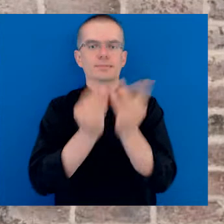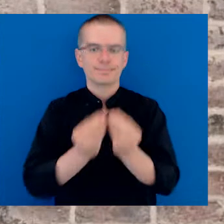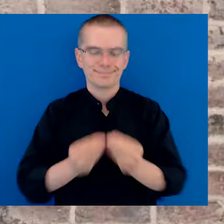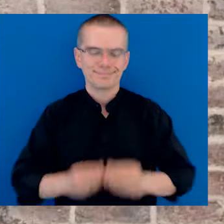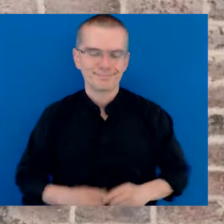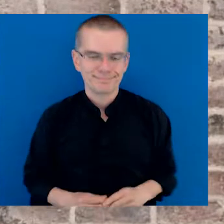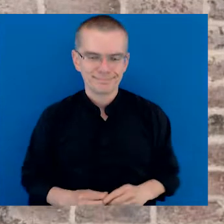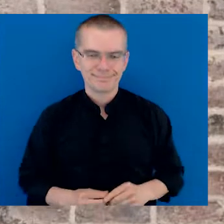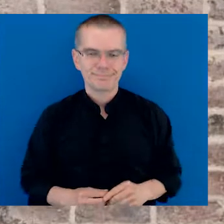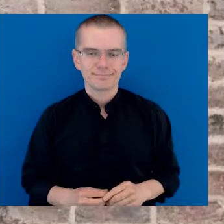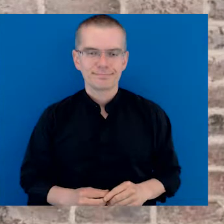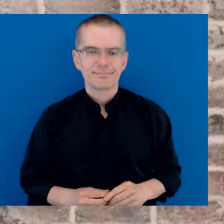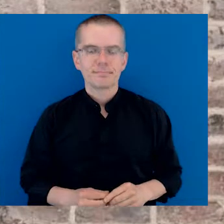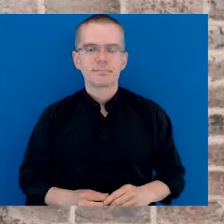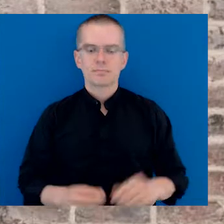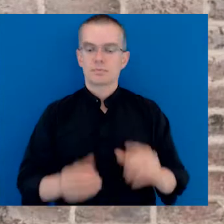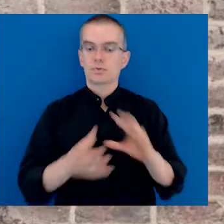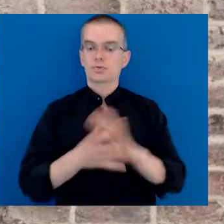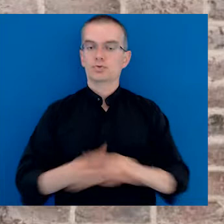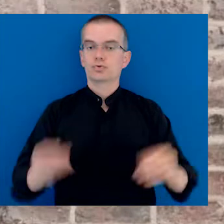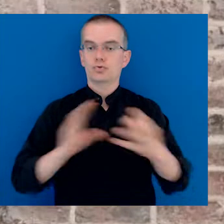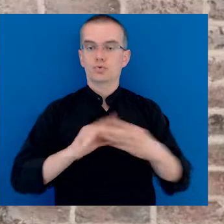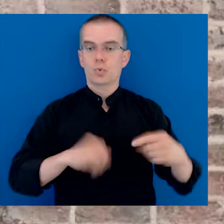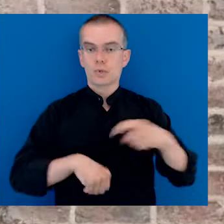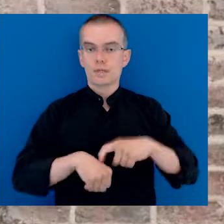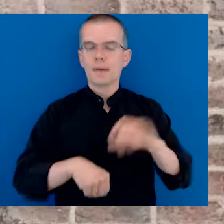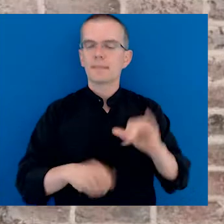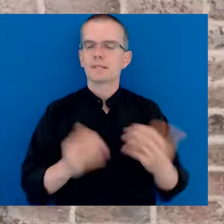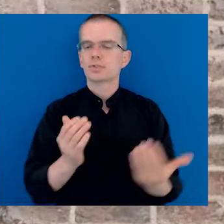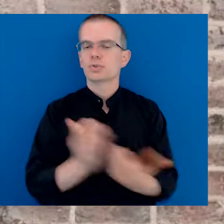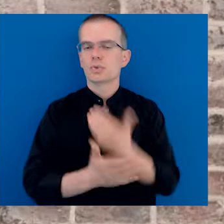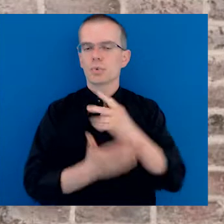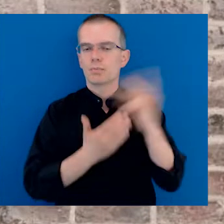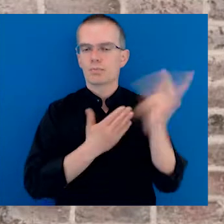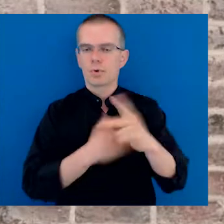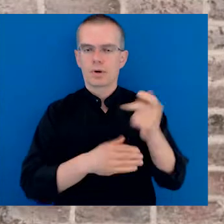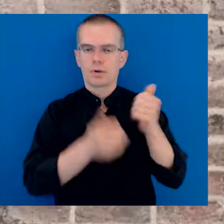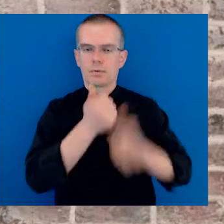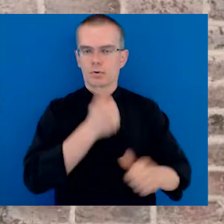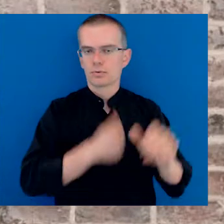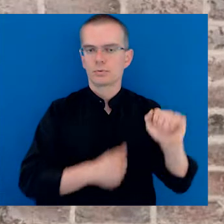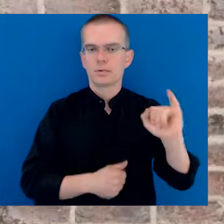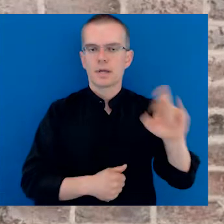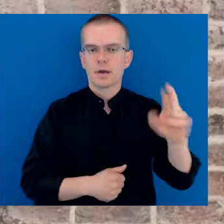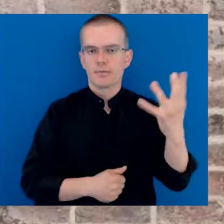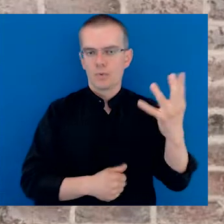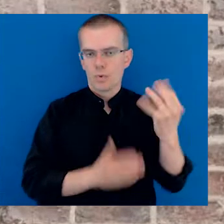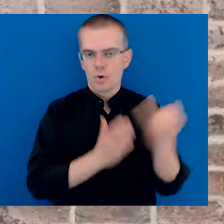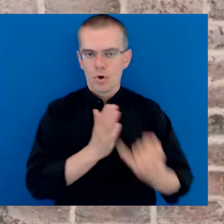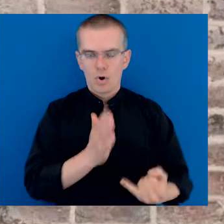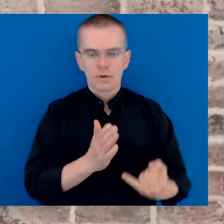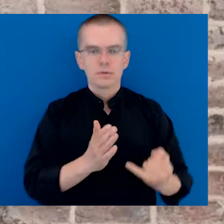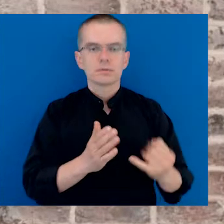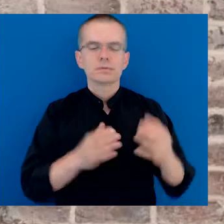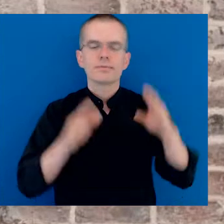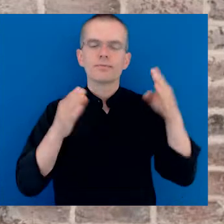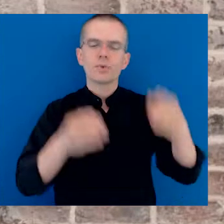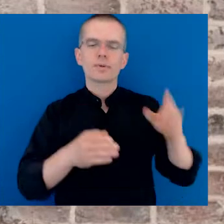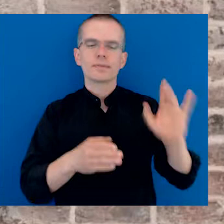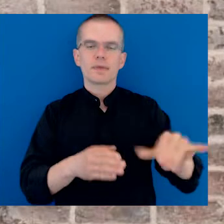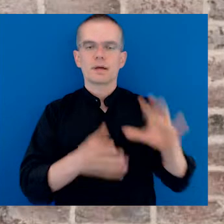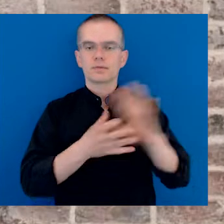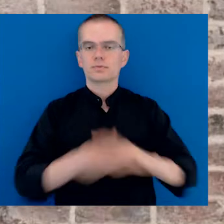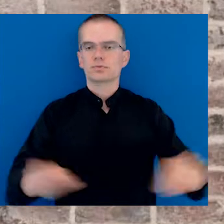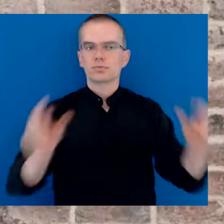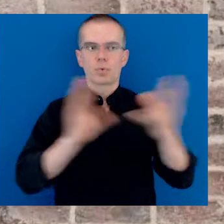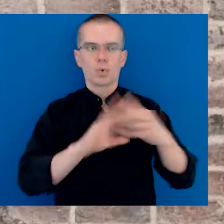blossoms. A Storytime is a new offering by Air for Arts, focusing on the storytelling